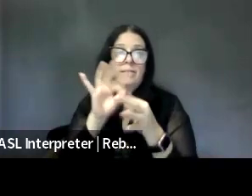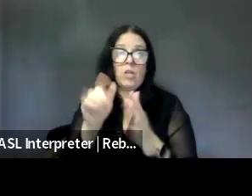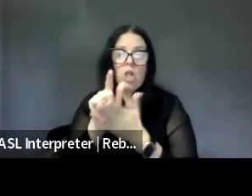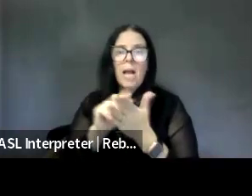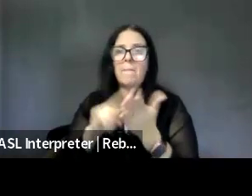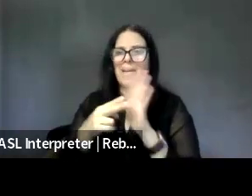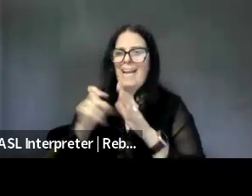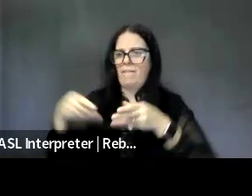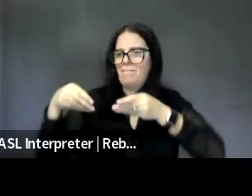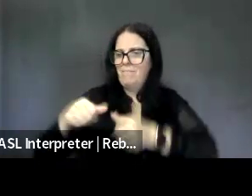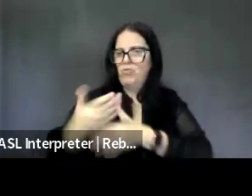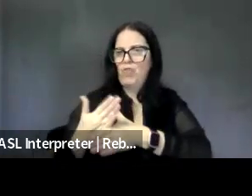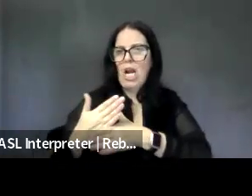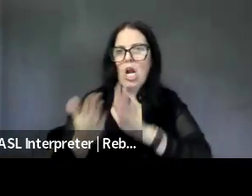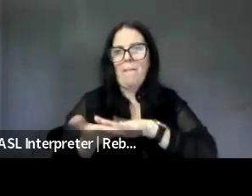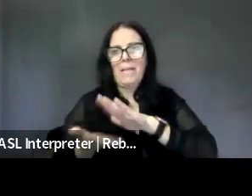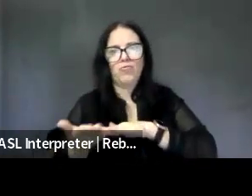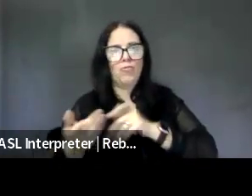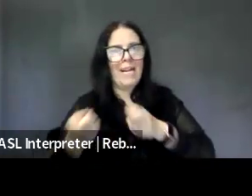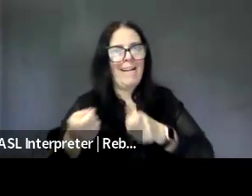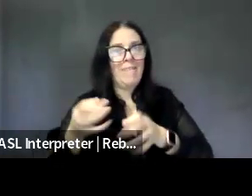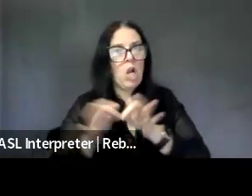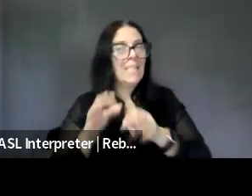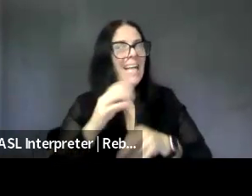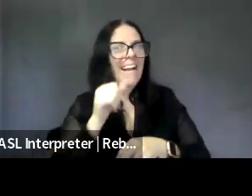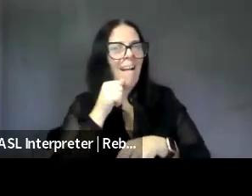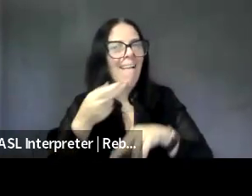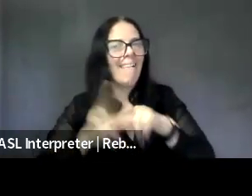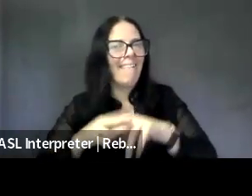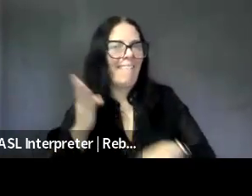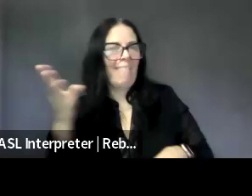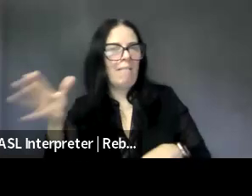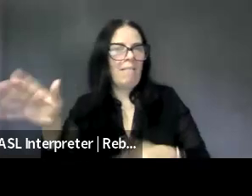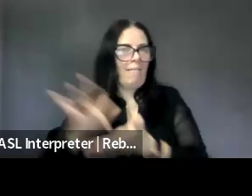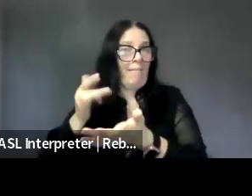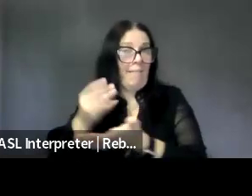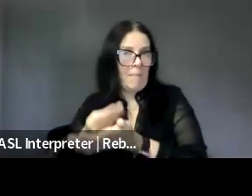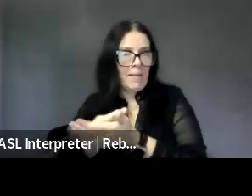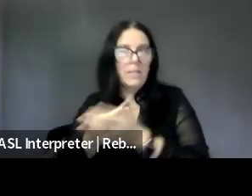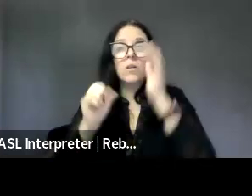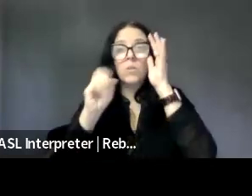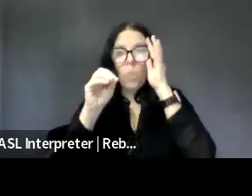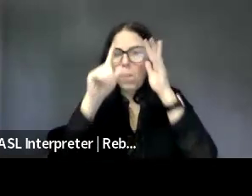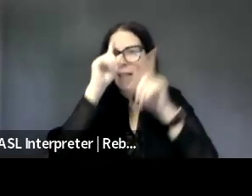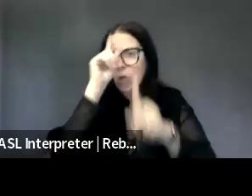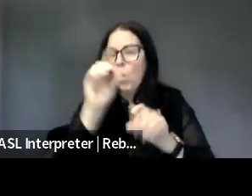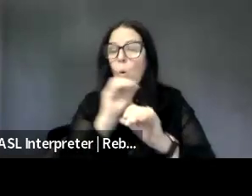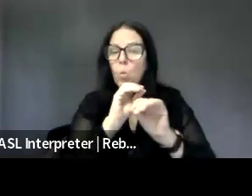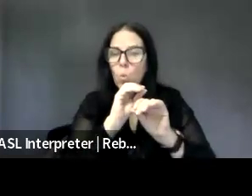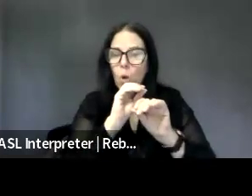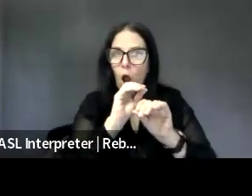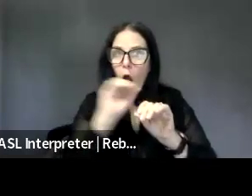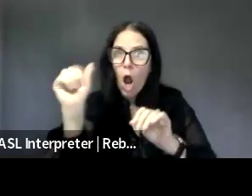costs and not anything more. So the goal is that no grant wants to pay more than its